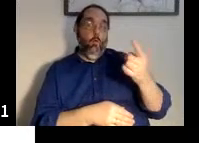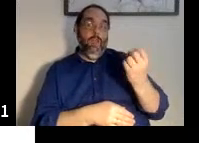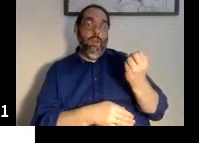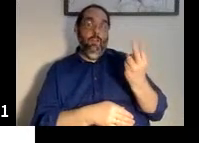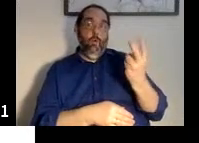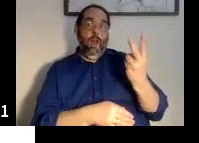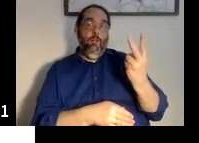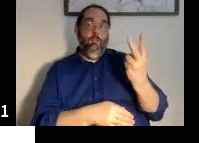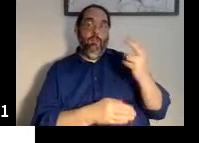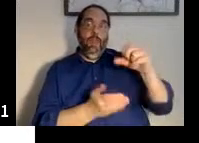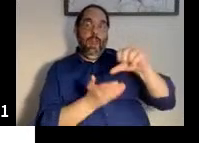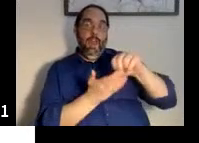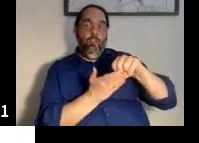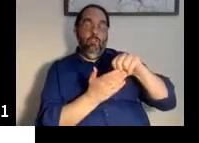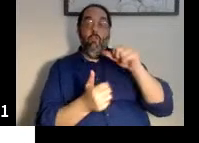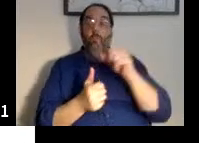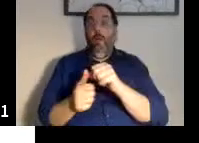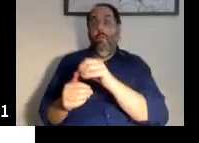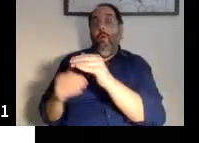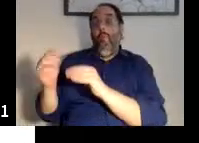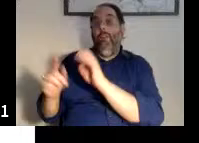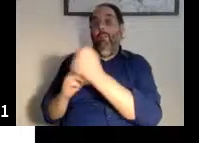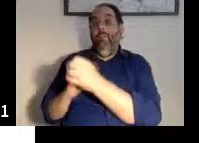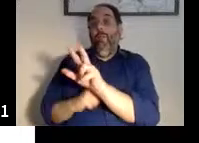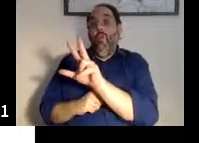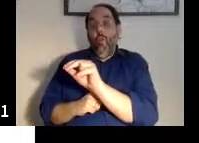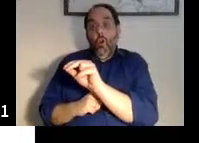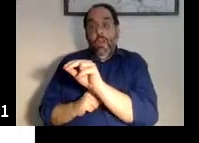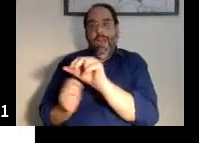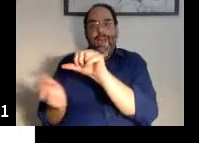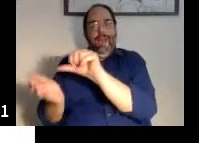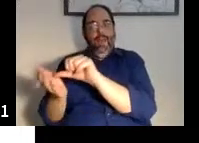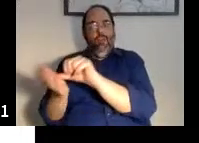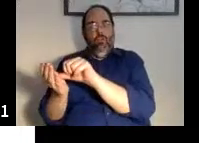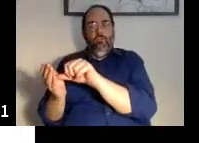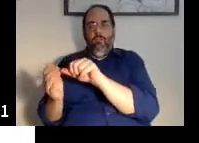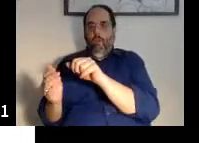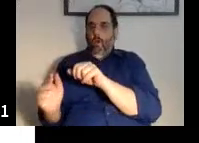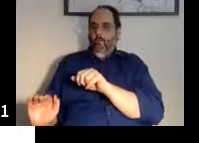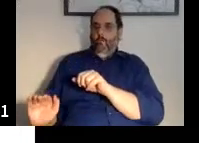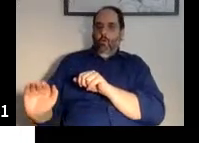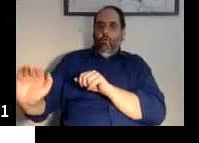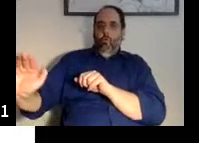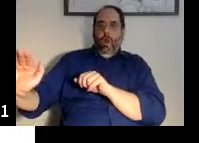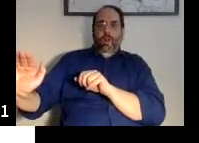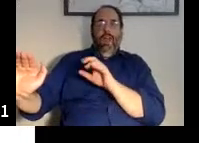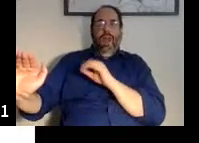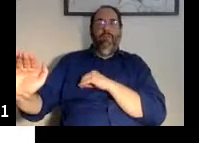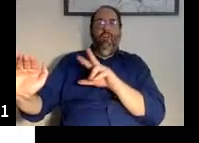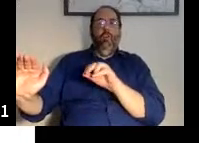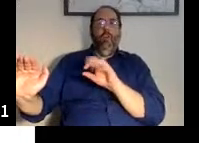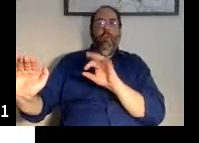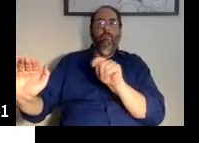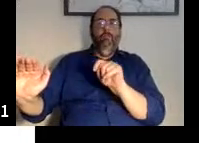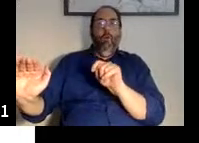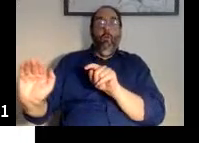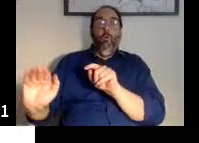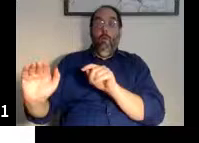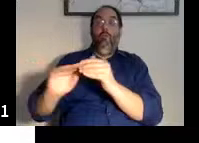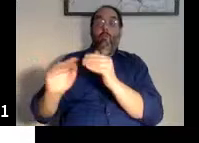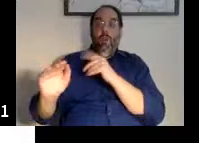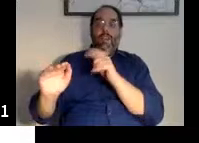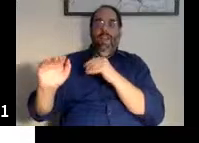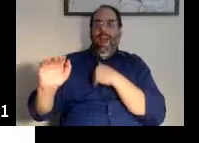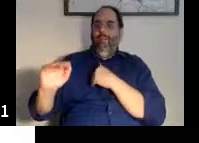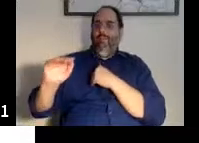inches. Remember, in the built environment, it's 30 inches. I can go 30 inches of vertical rise or have a 30-foot ramp before I have to have a level